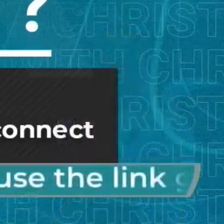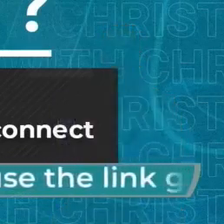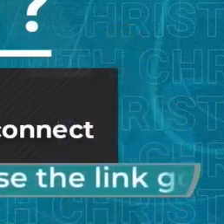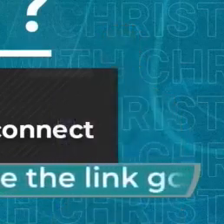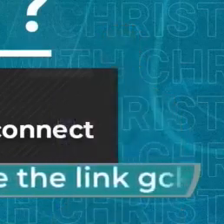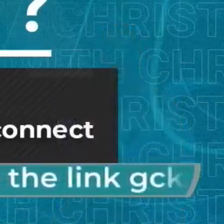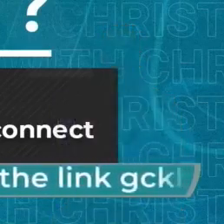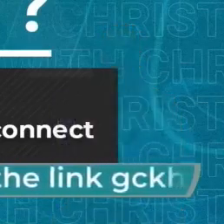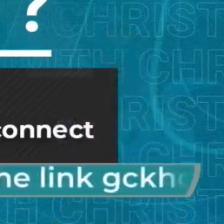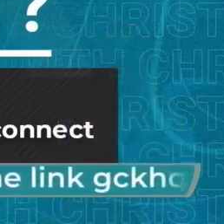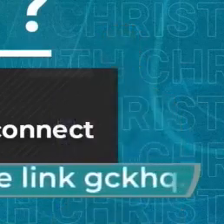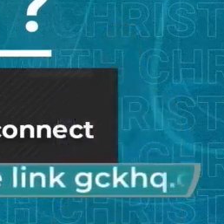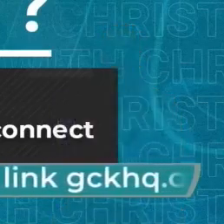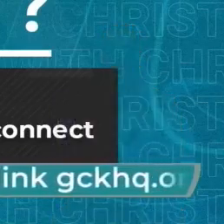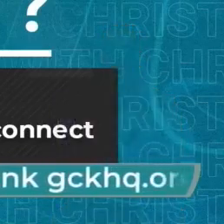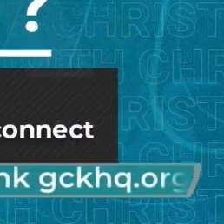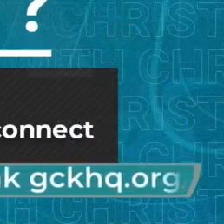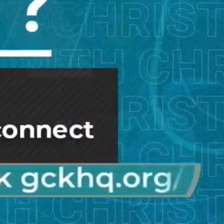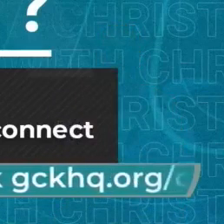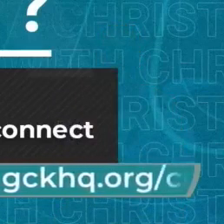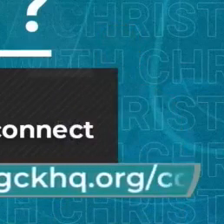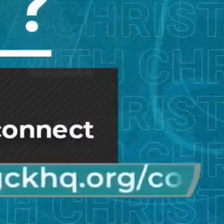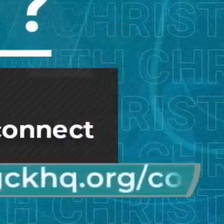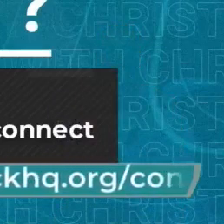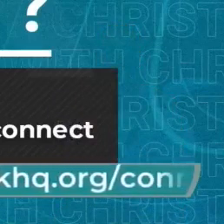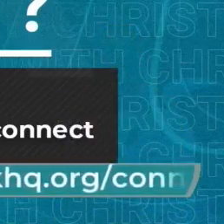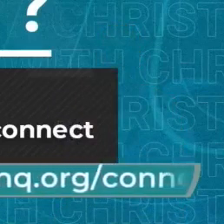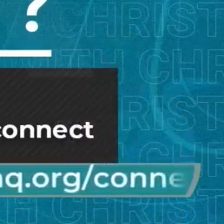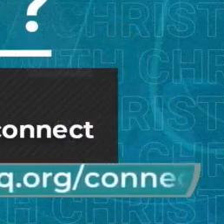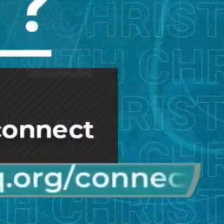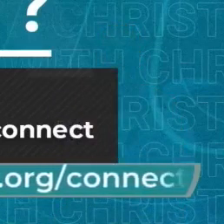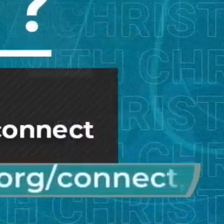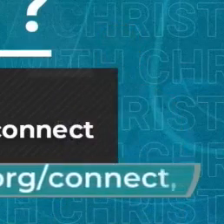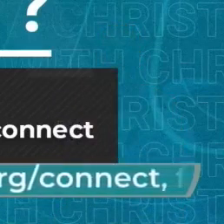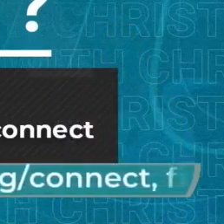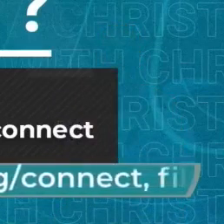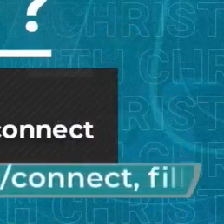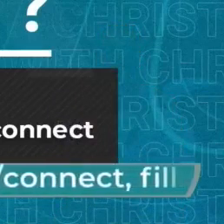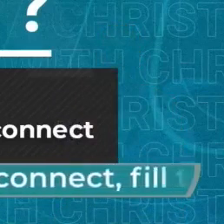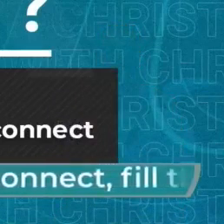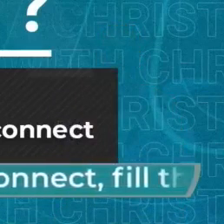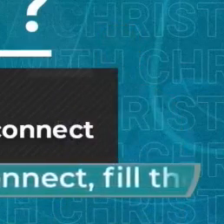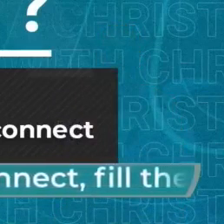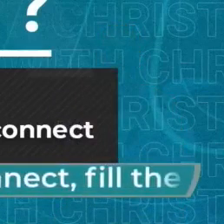Please make sure you stand up. Our counselors are there. They want to take your